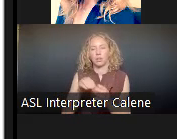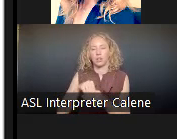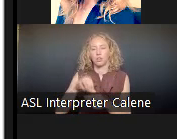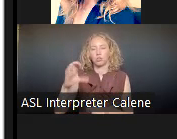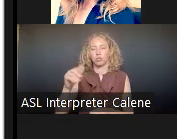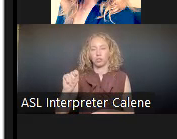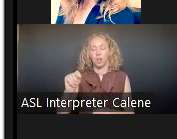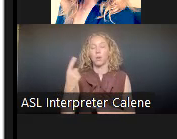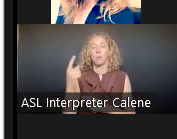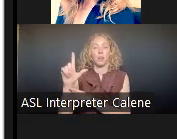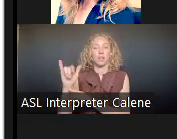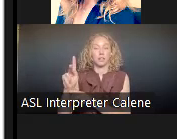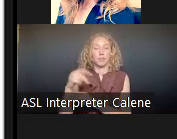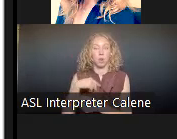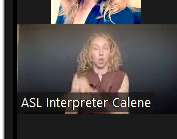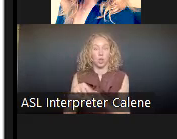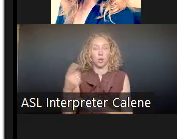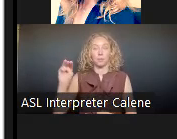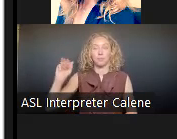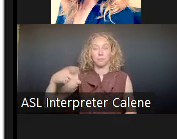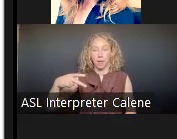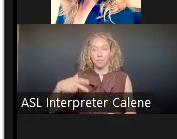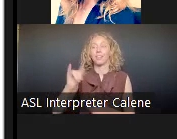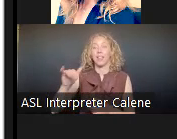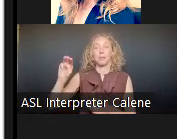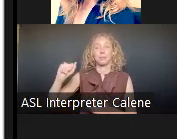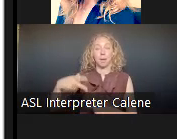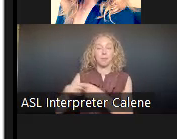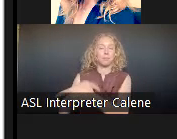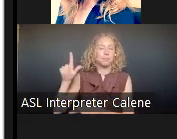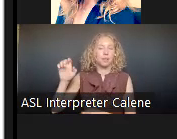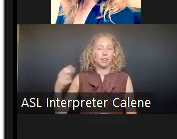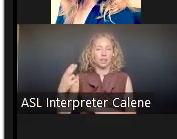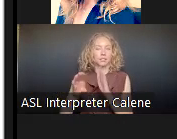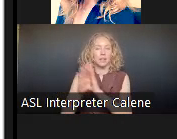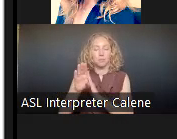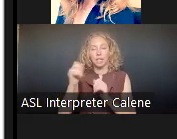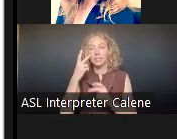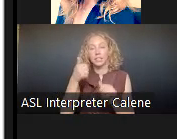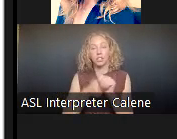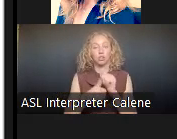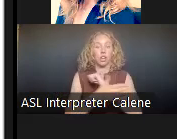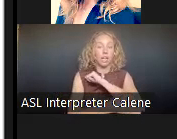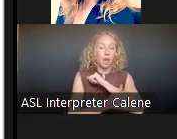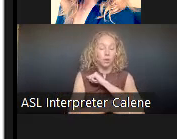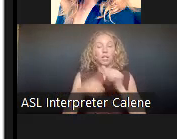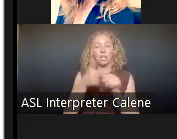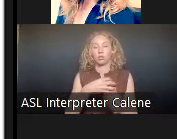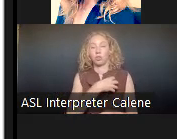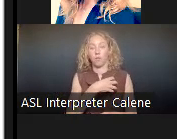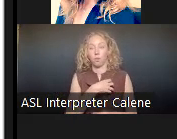to view a map that actually Leah developed so you can see each county and each law enforcement agency and their